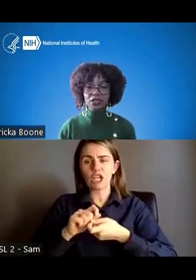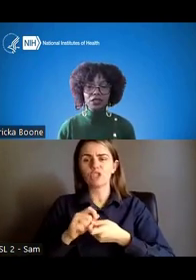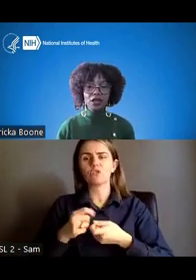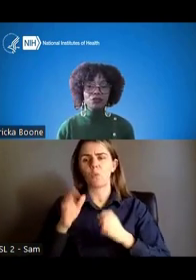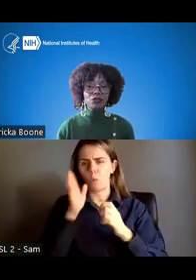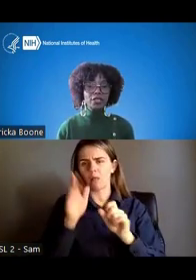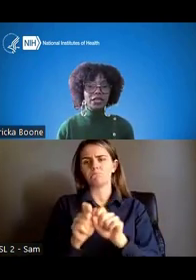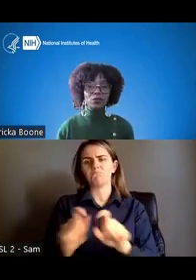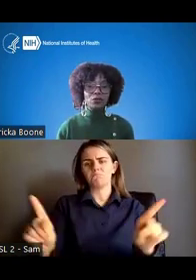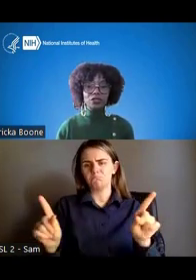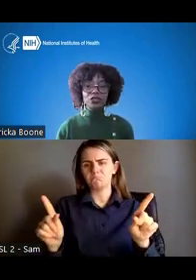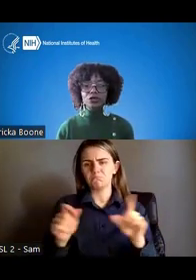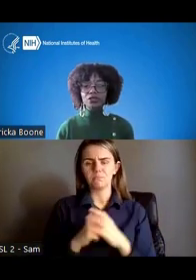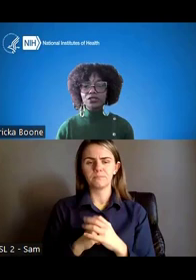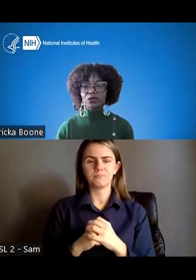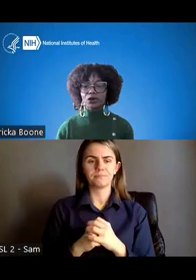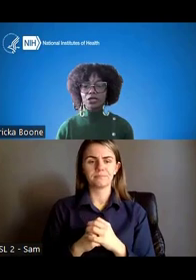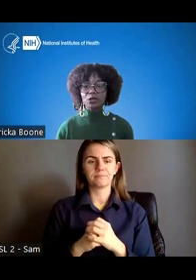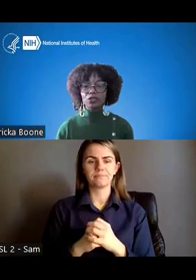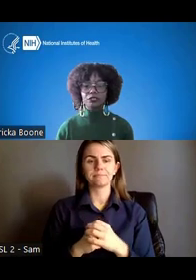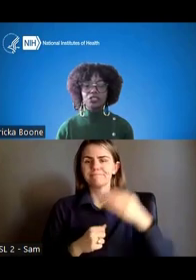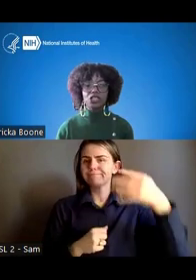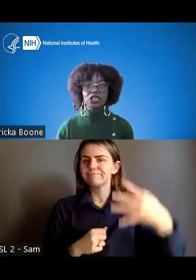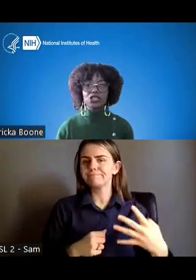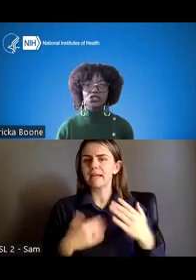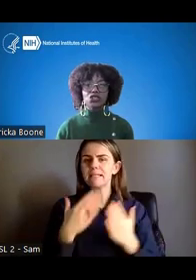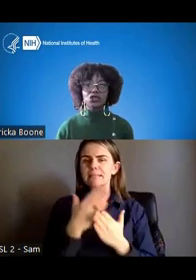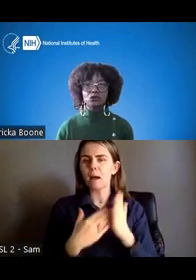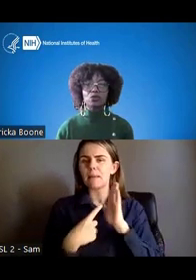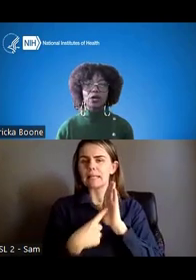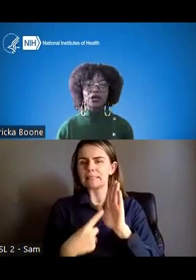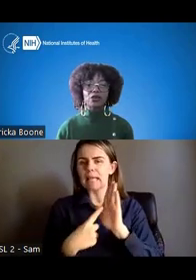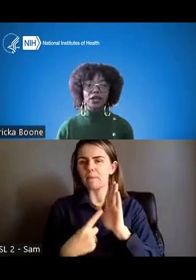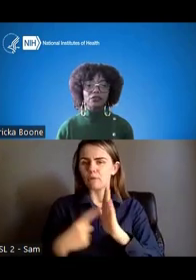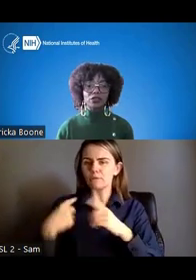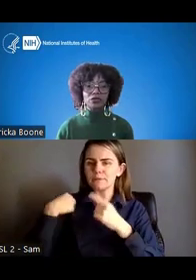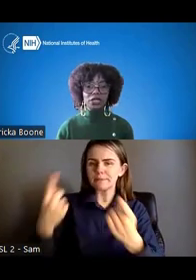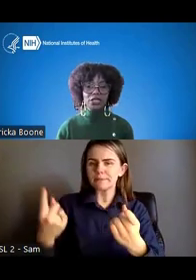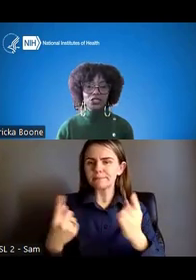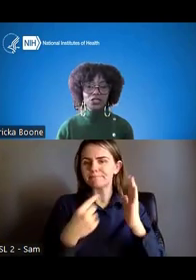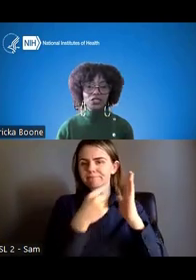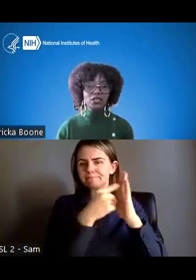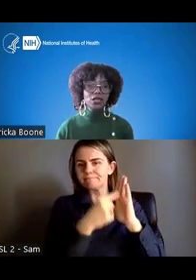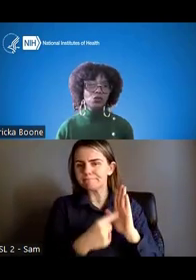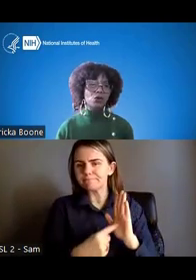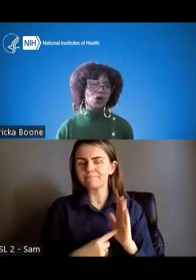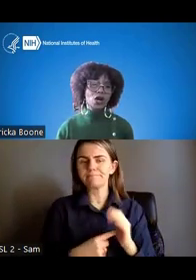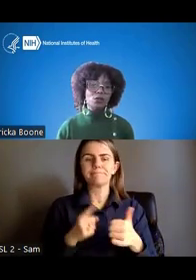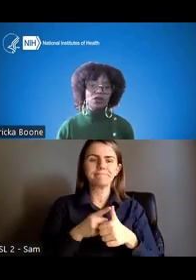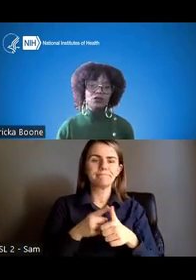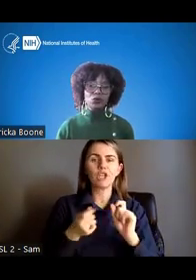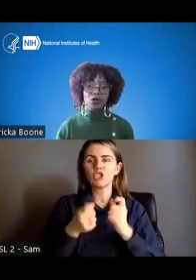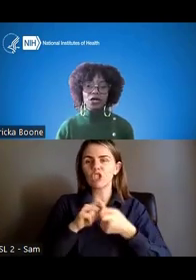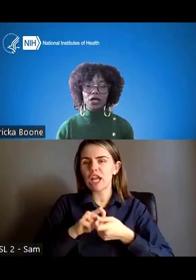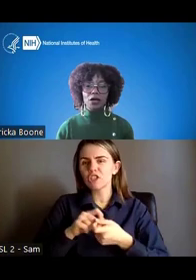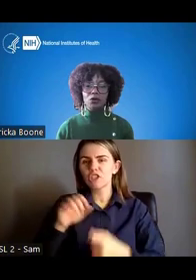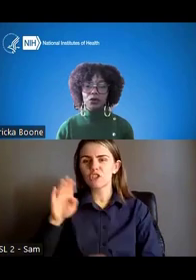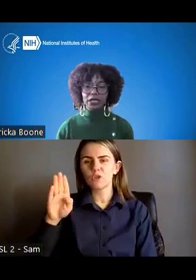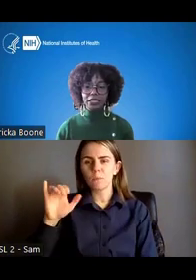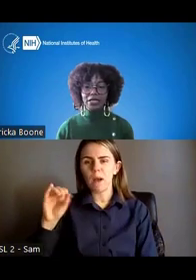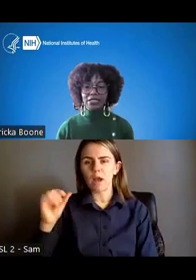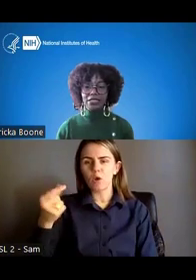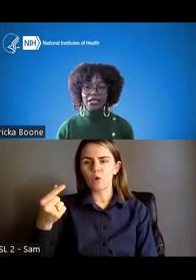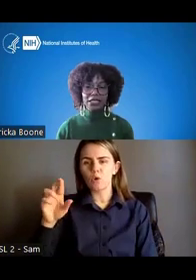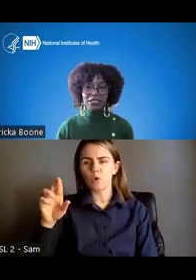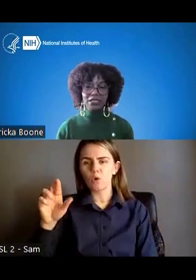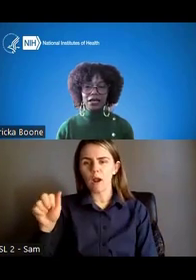listed here. For example, there are notices regarding previous changes to biographical sketches, requirement for